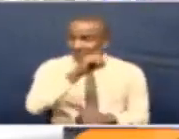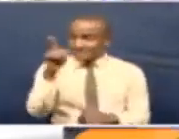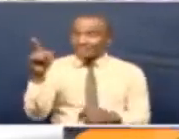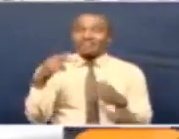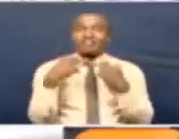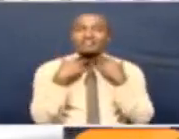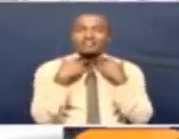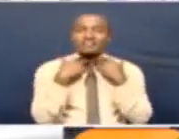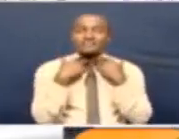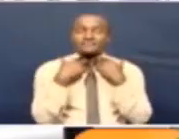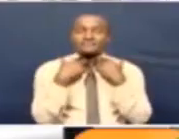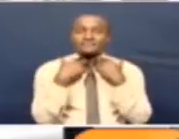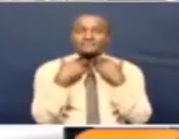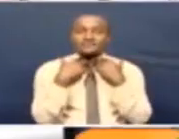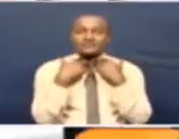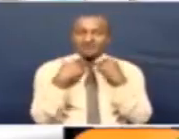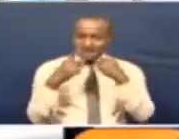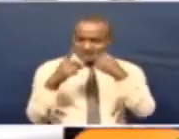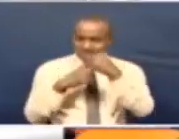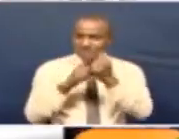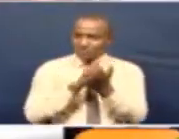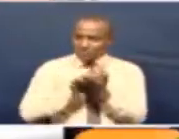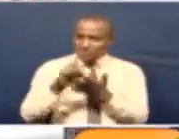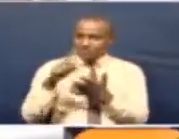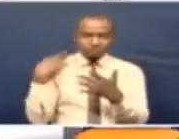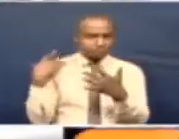For the sixth week in a row,